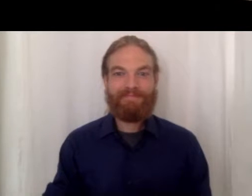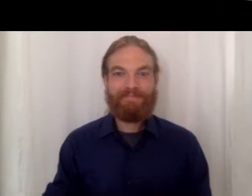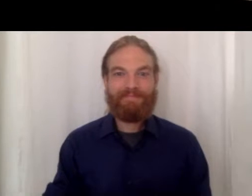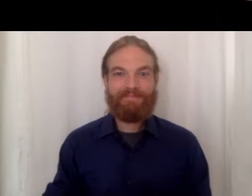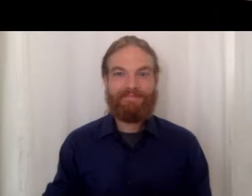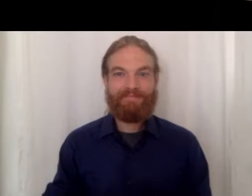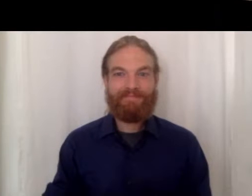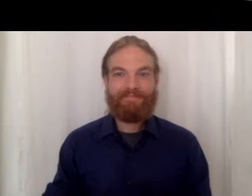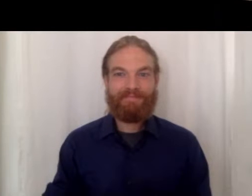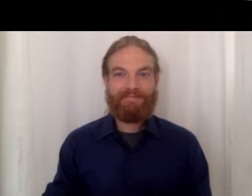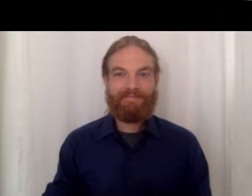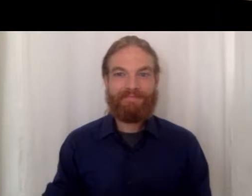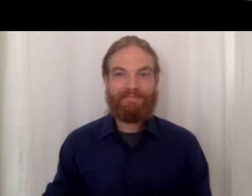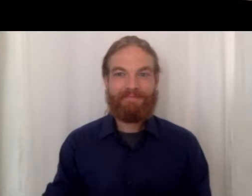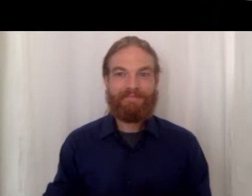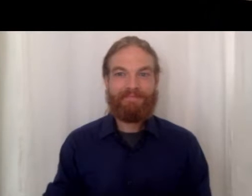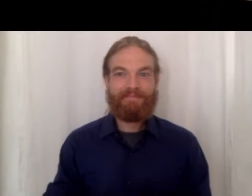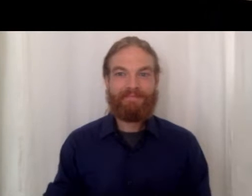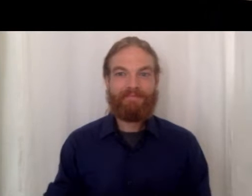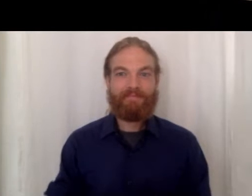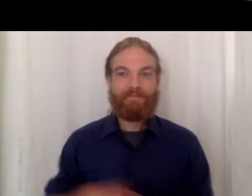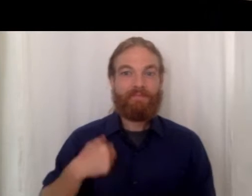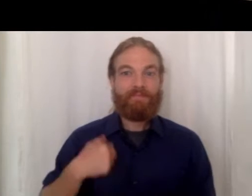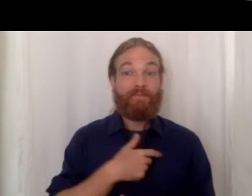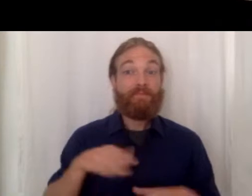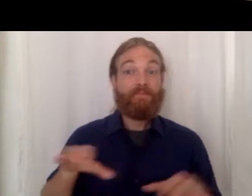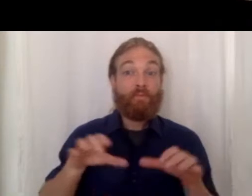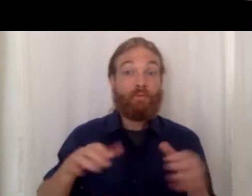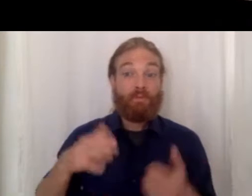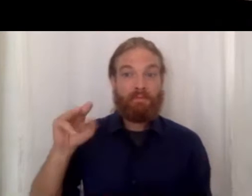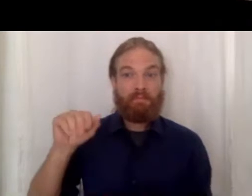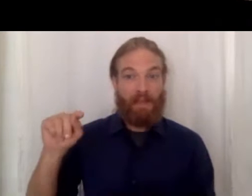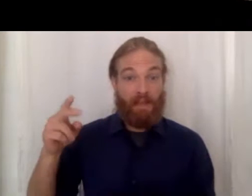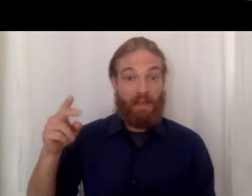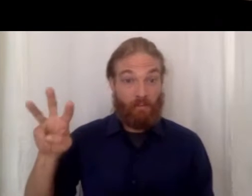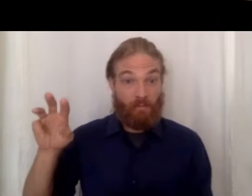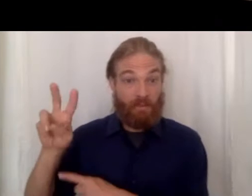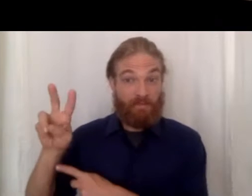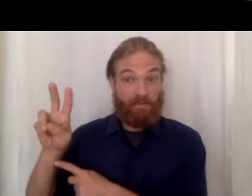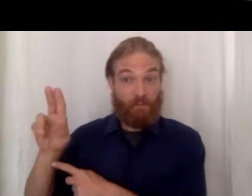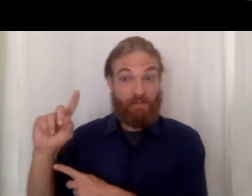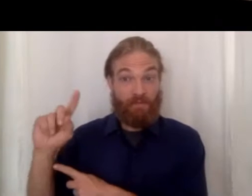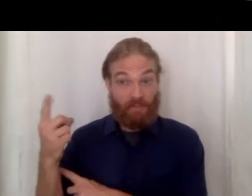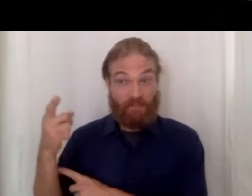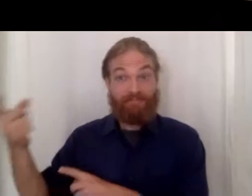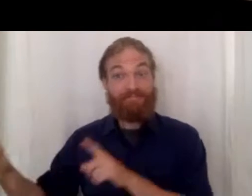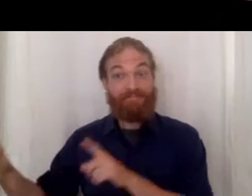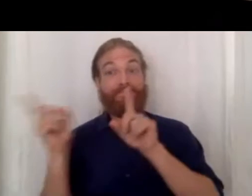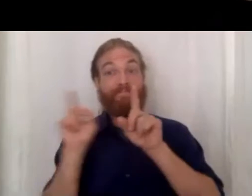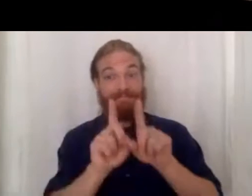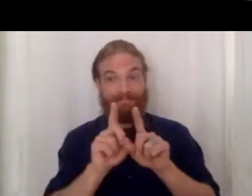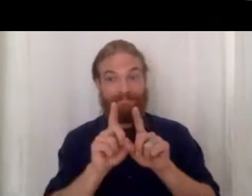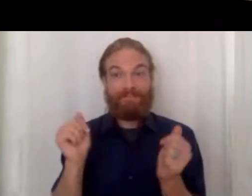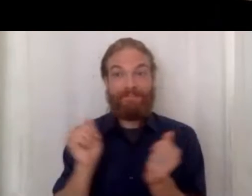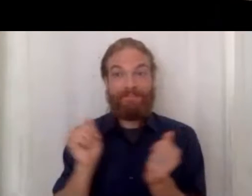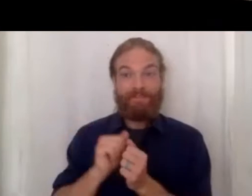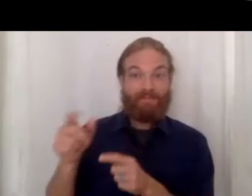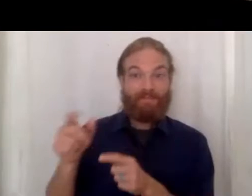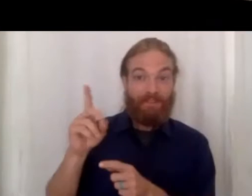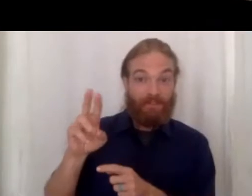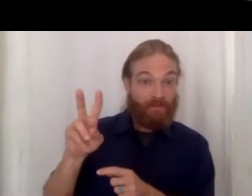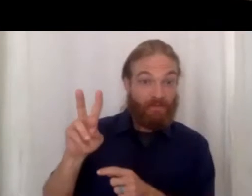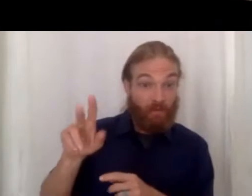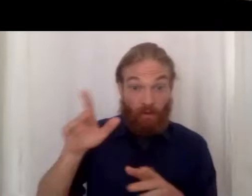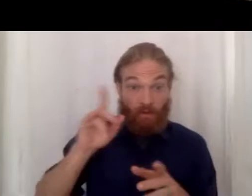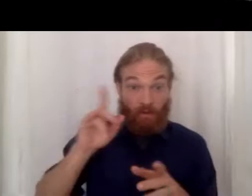you want to come in next to Dr. Vu, I think we should be good. You call it the ones we went to see. So.